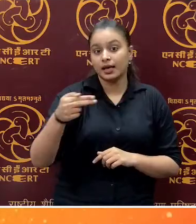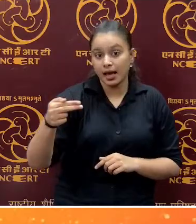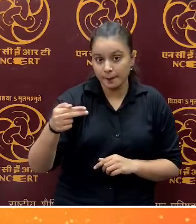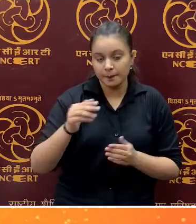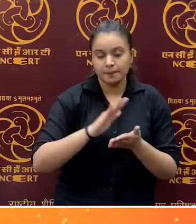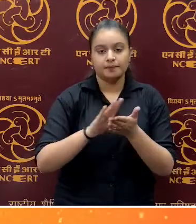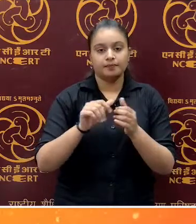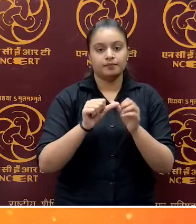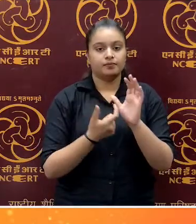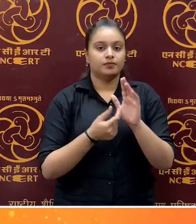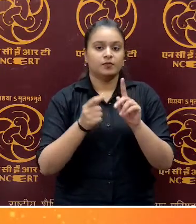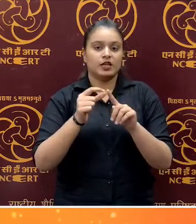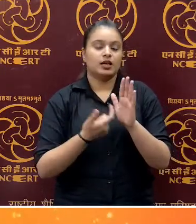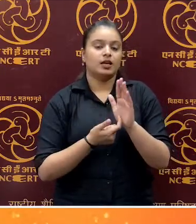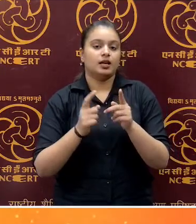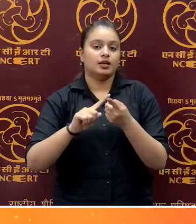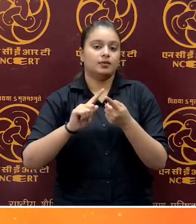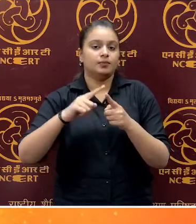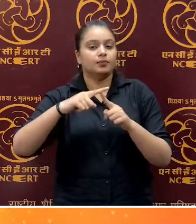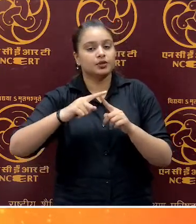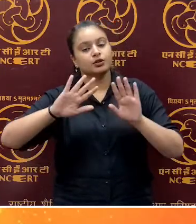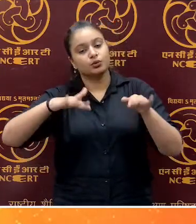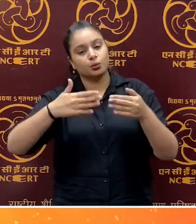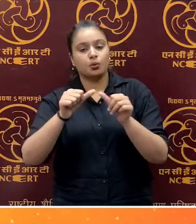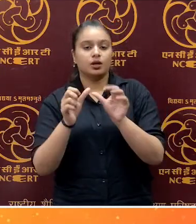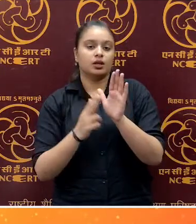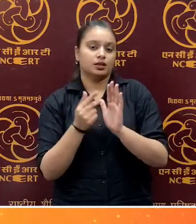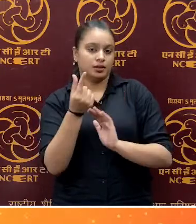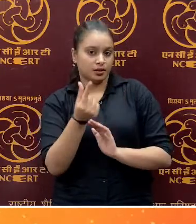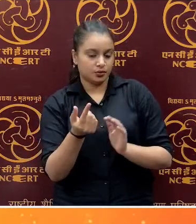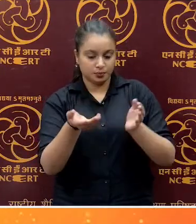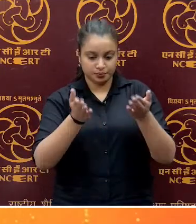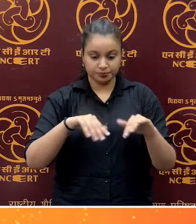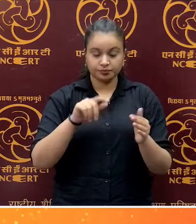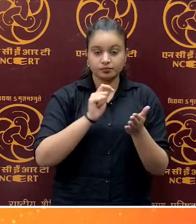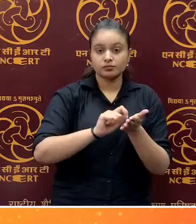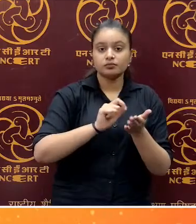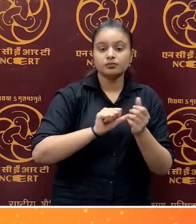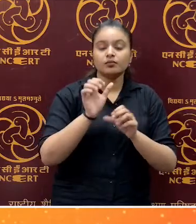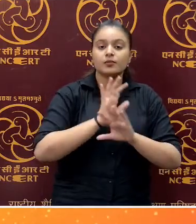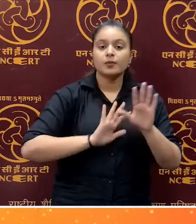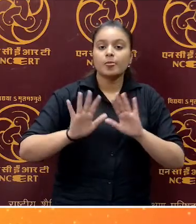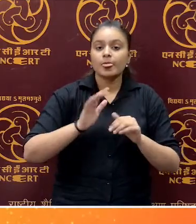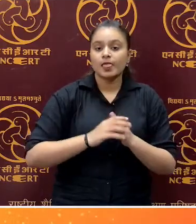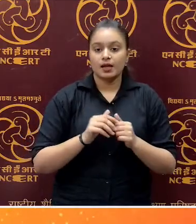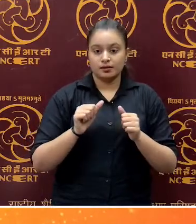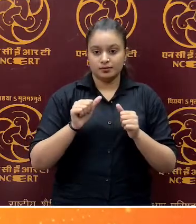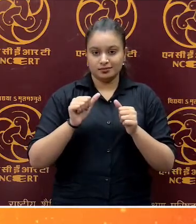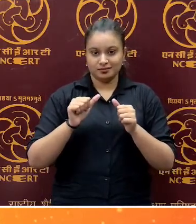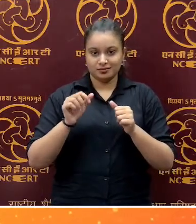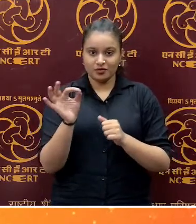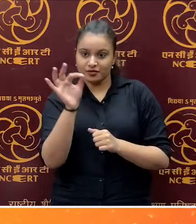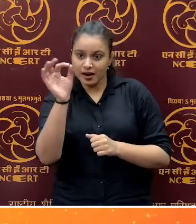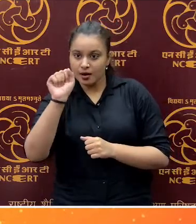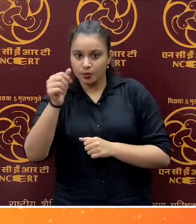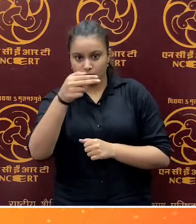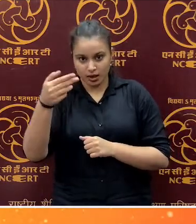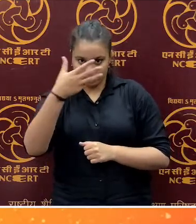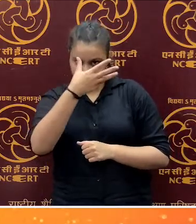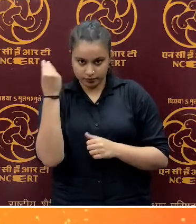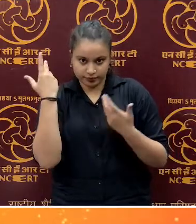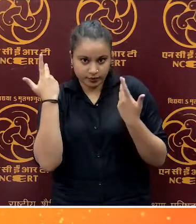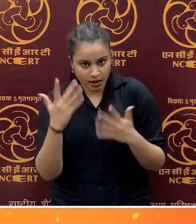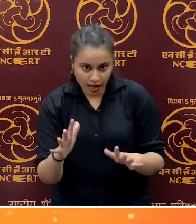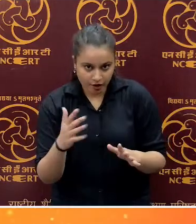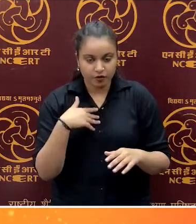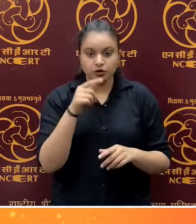or my name is Anu. Okay. And our last question for the writing activity is, when the fly forgot his name, who all did